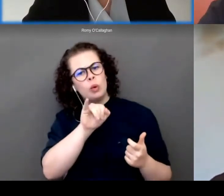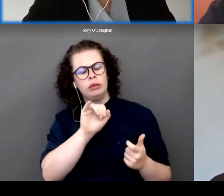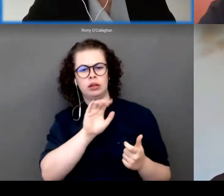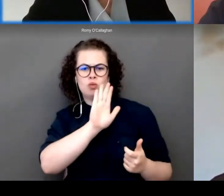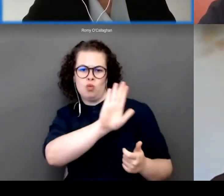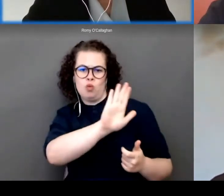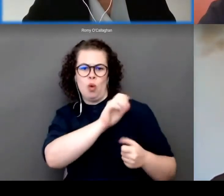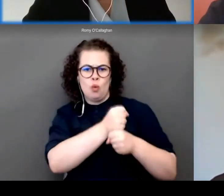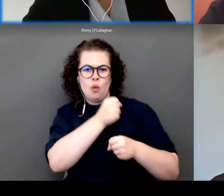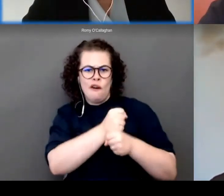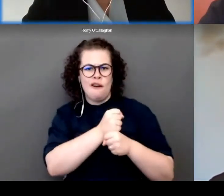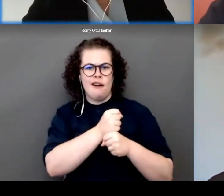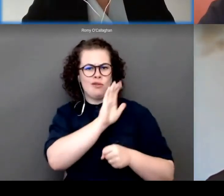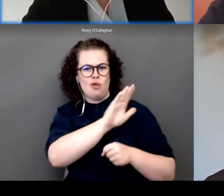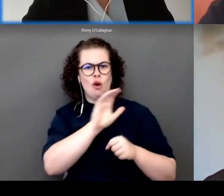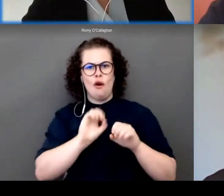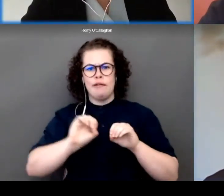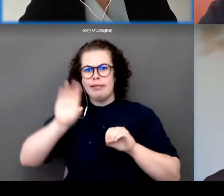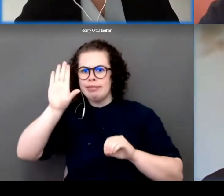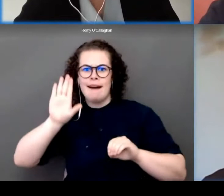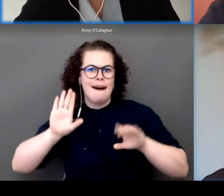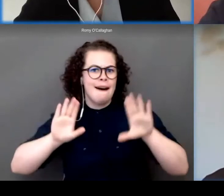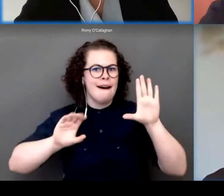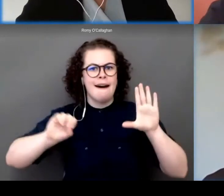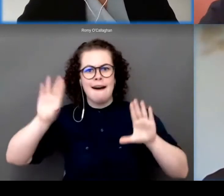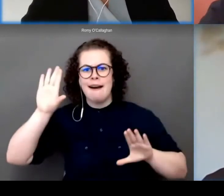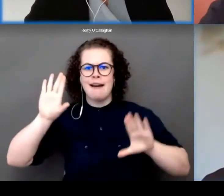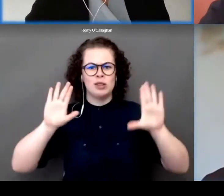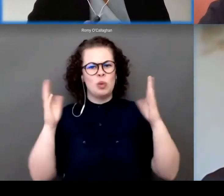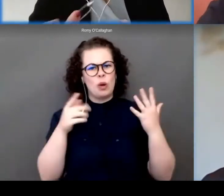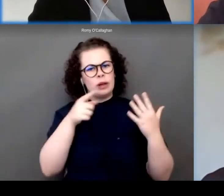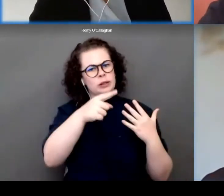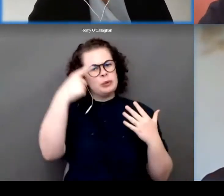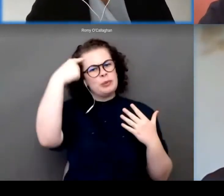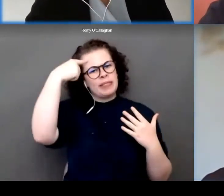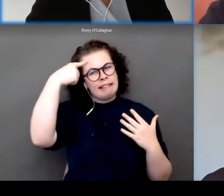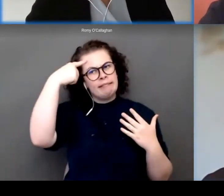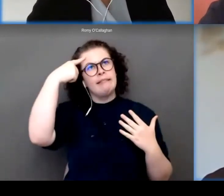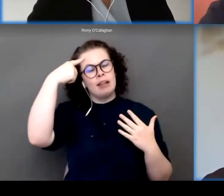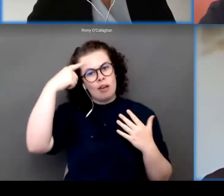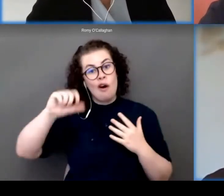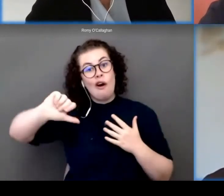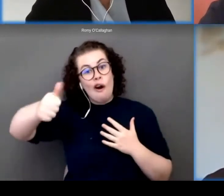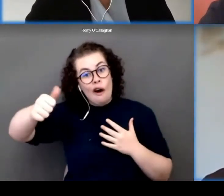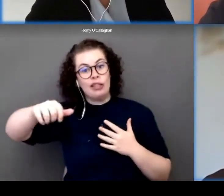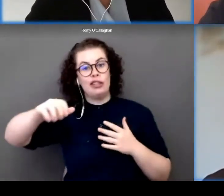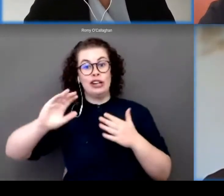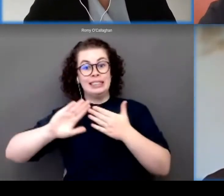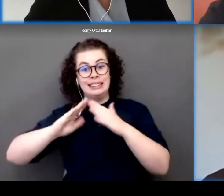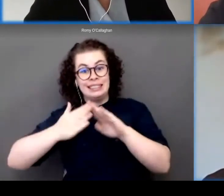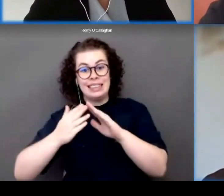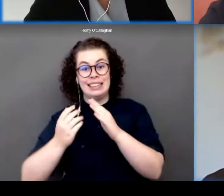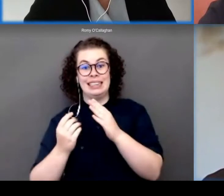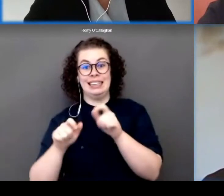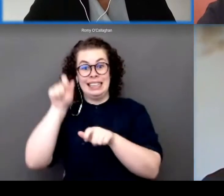presented today in the session before that can be replicable in other European cities, and